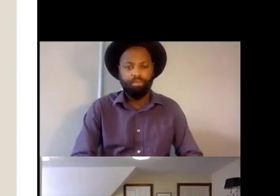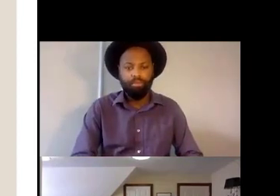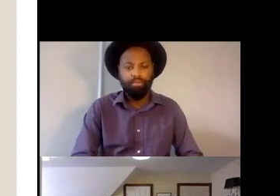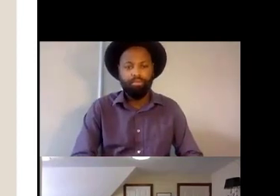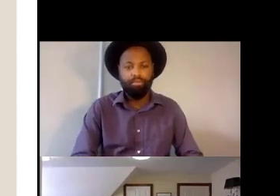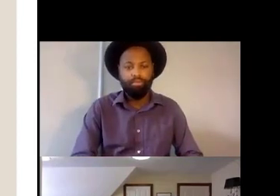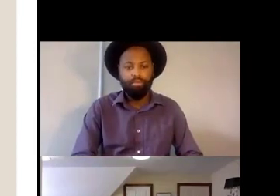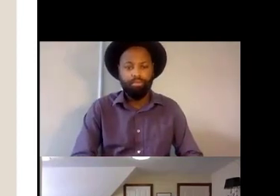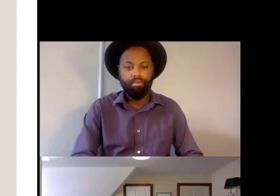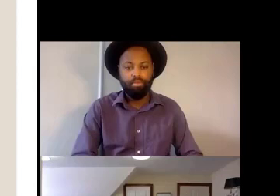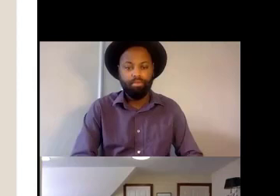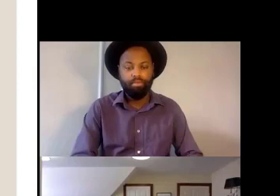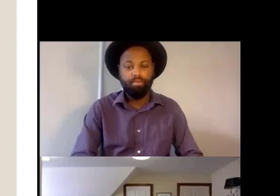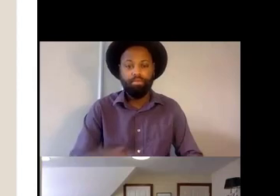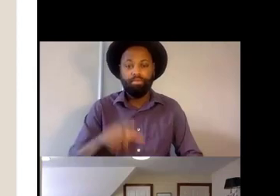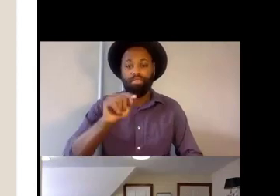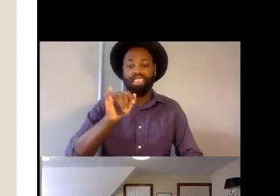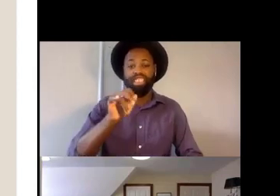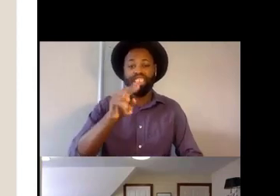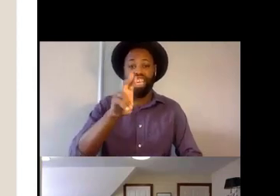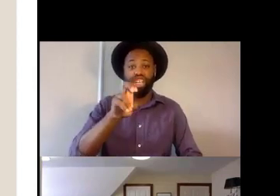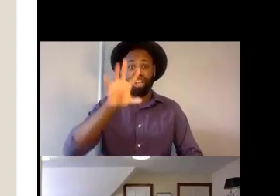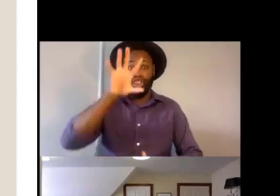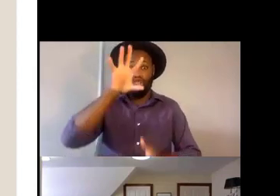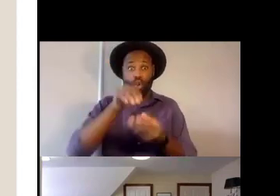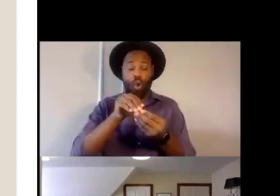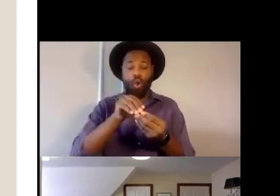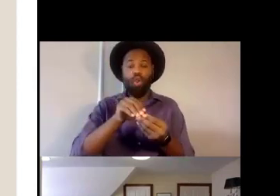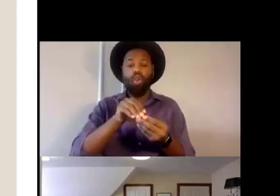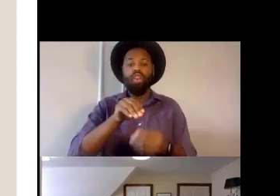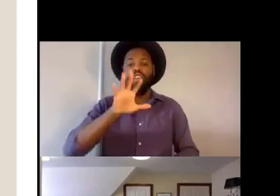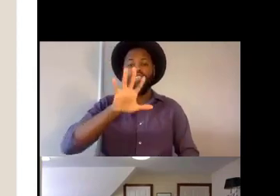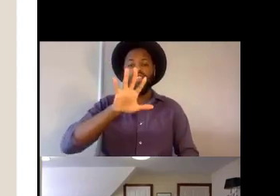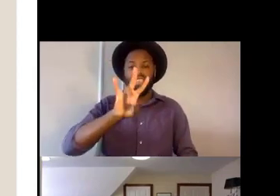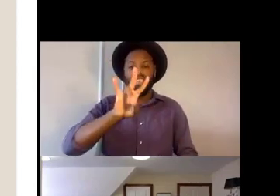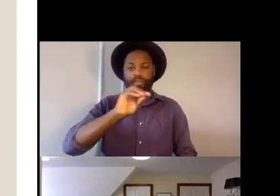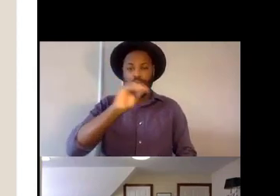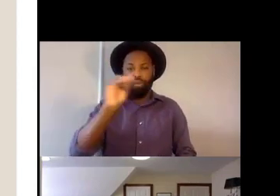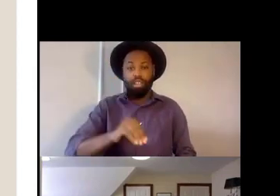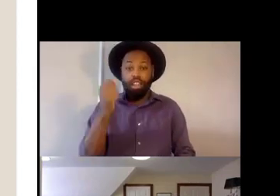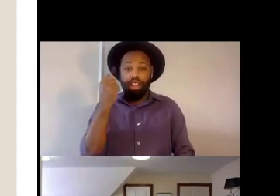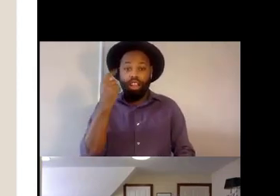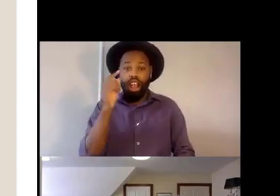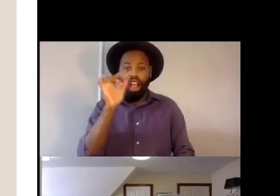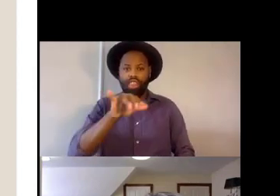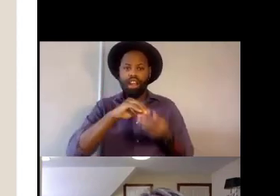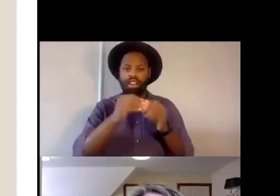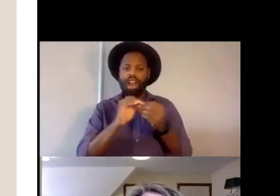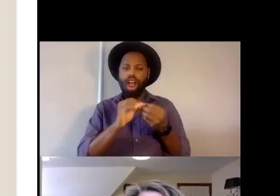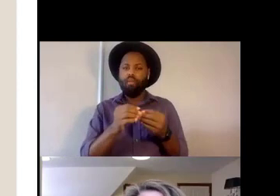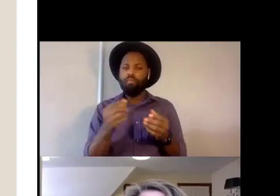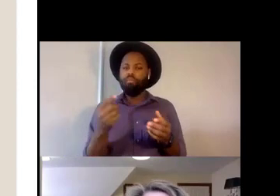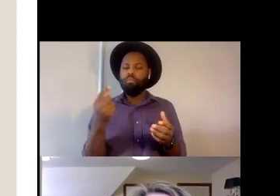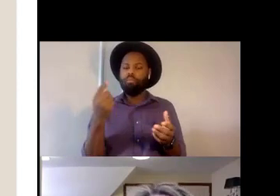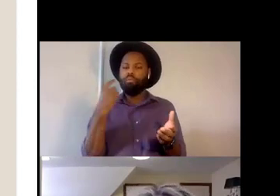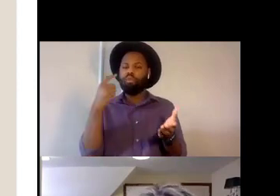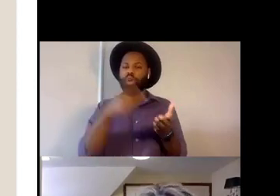Tenured, out of total tenured, 57%. So this number is one that we see trending upward.